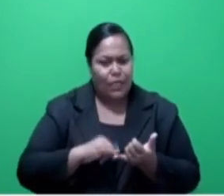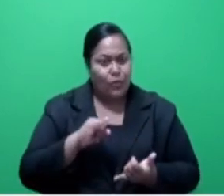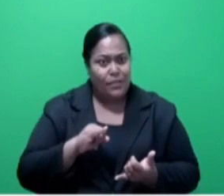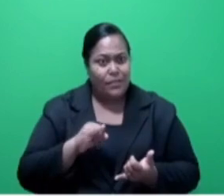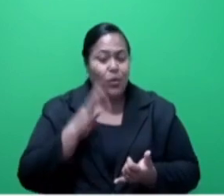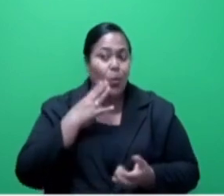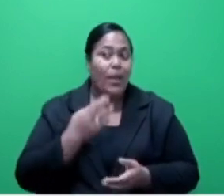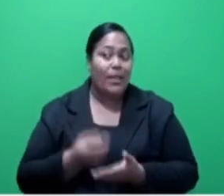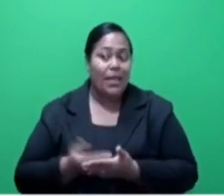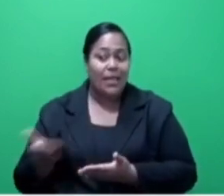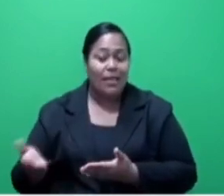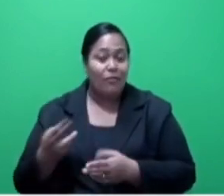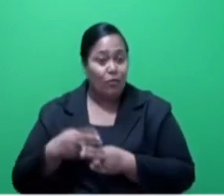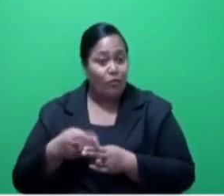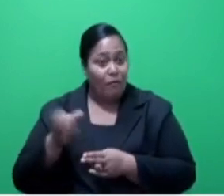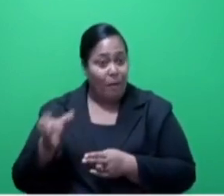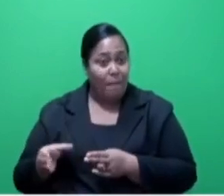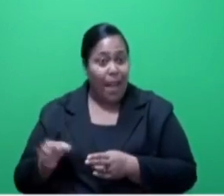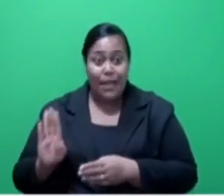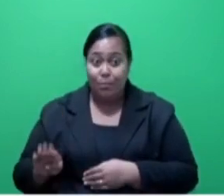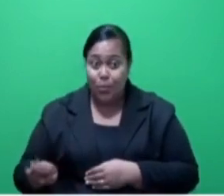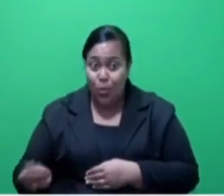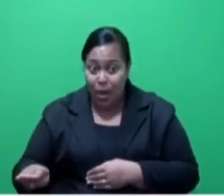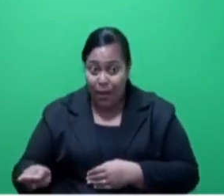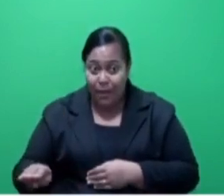farmer in Wainunu Bay to plant his